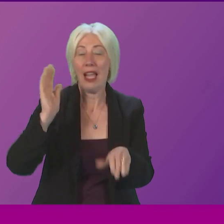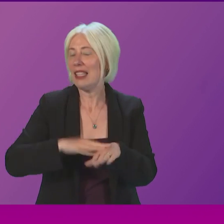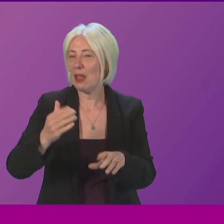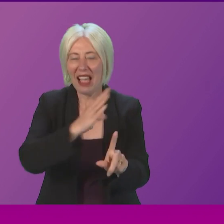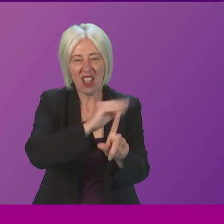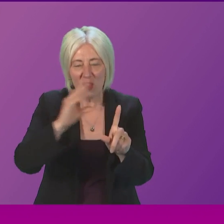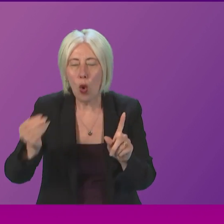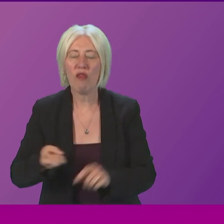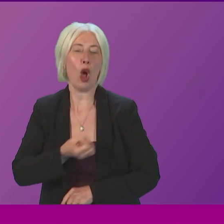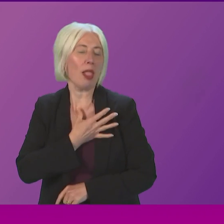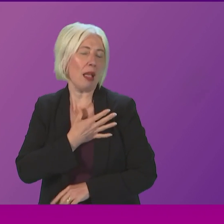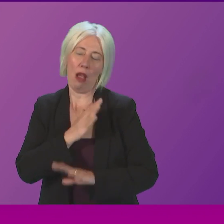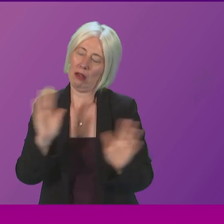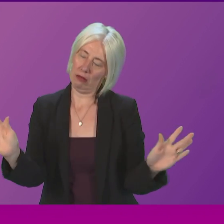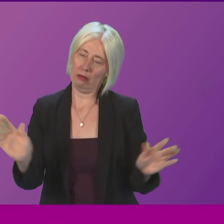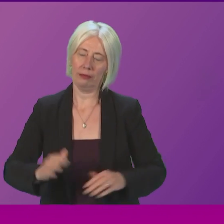Labour presiding officer.